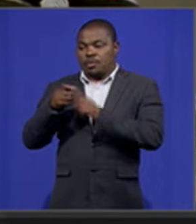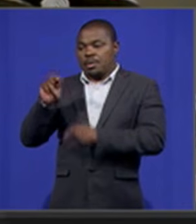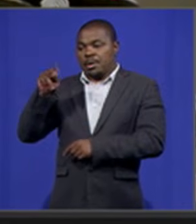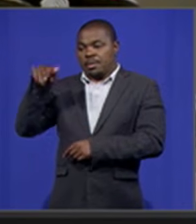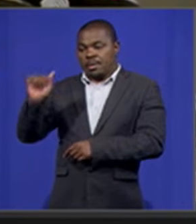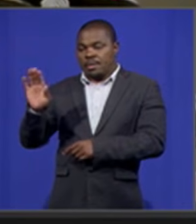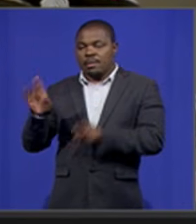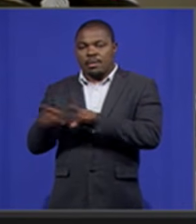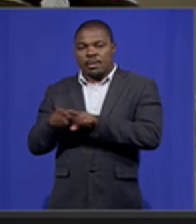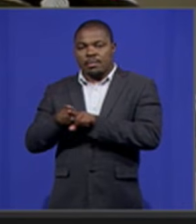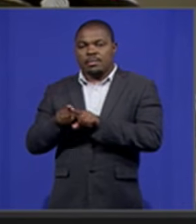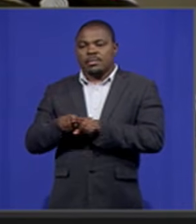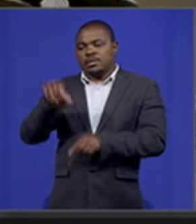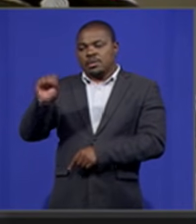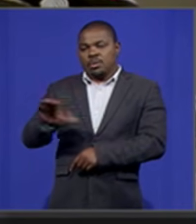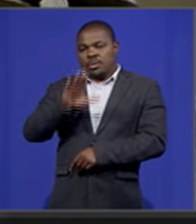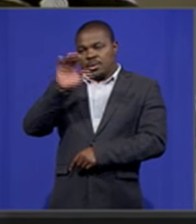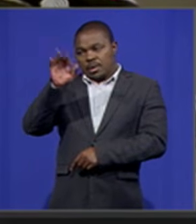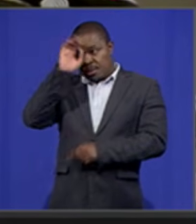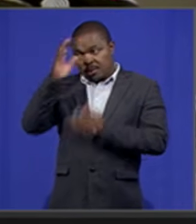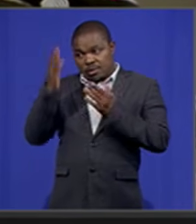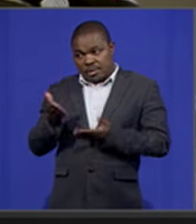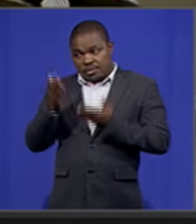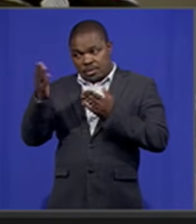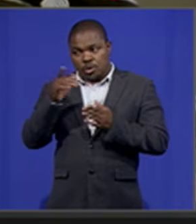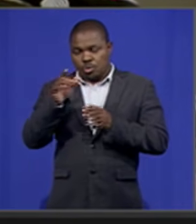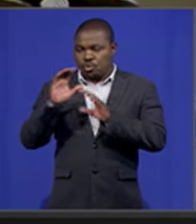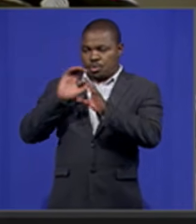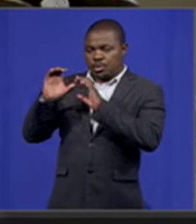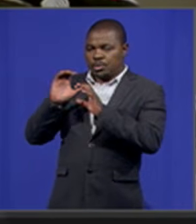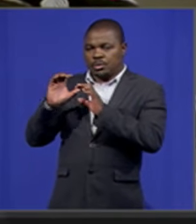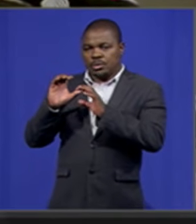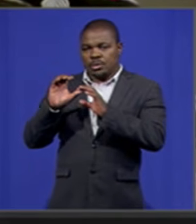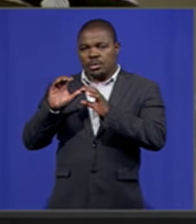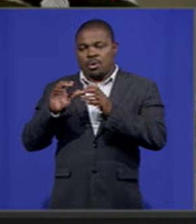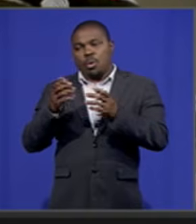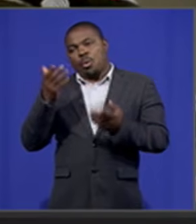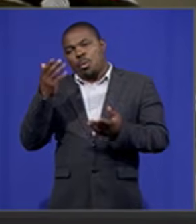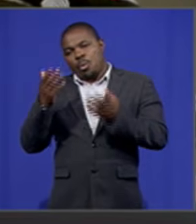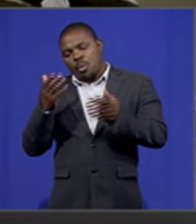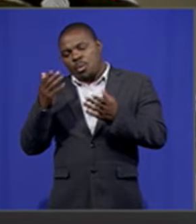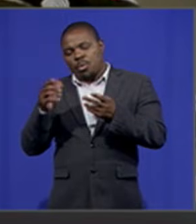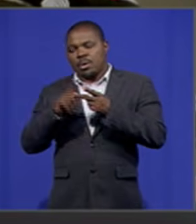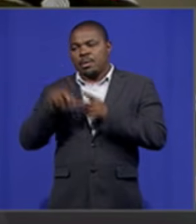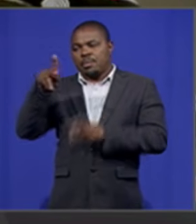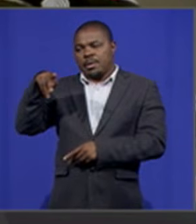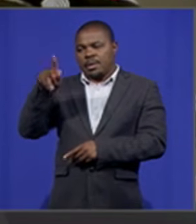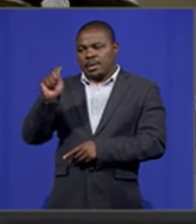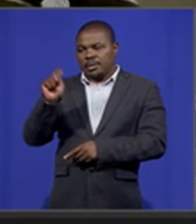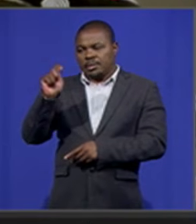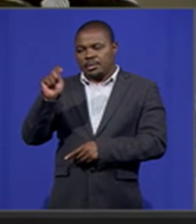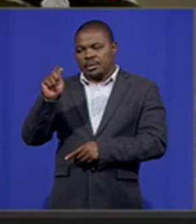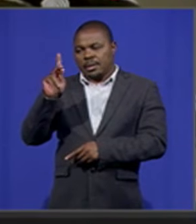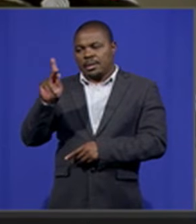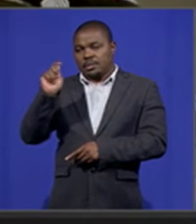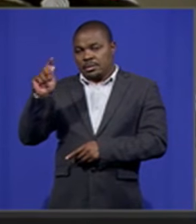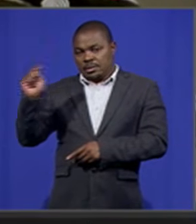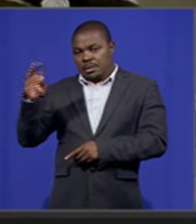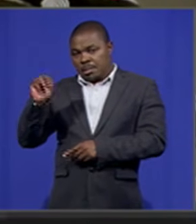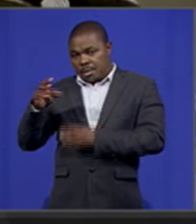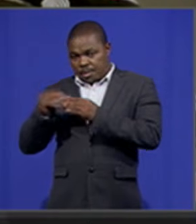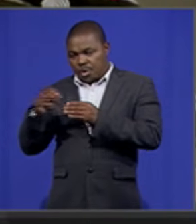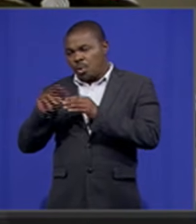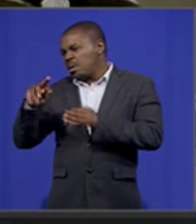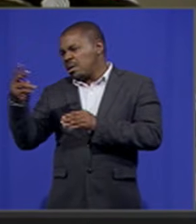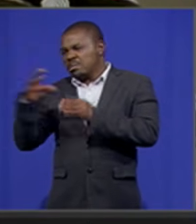namely members of the South African Police Services, whether it be the political task team members or